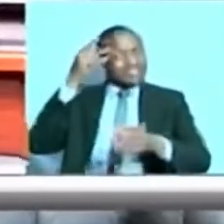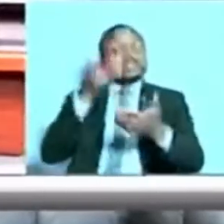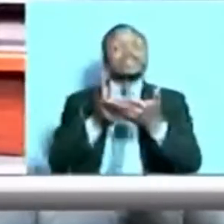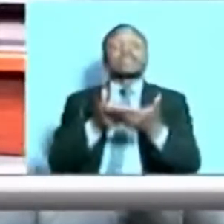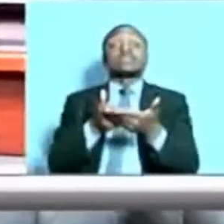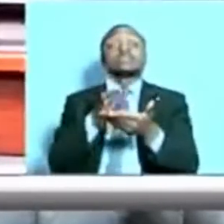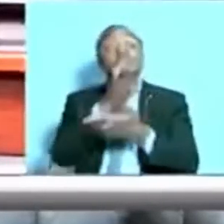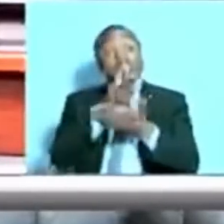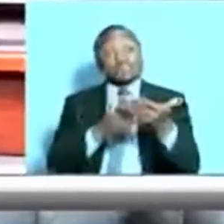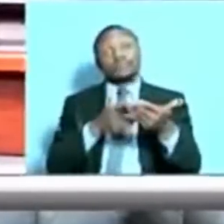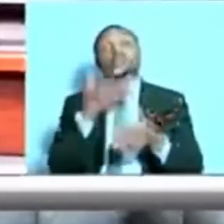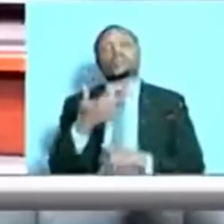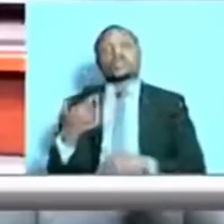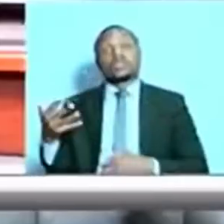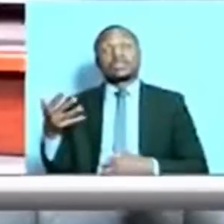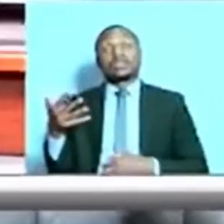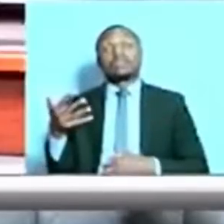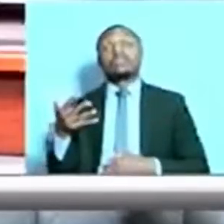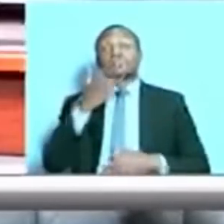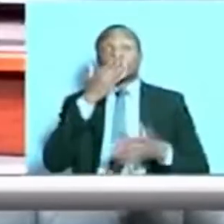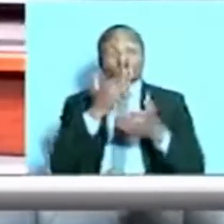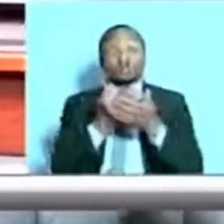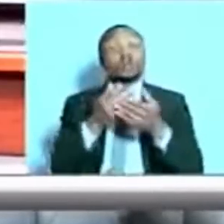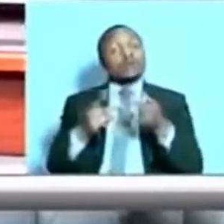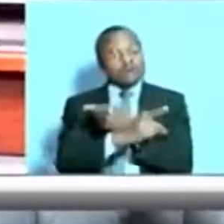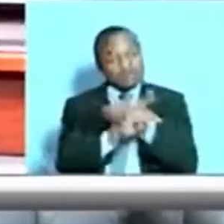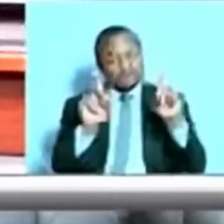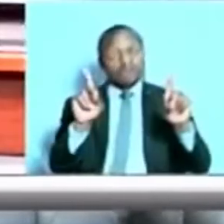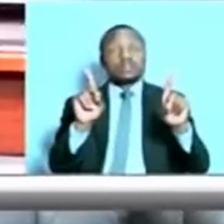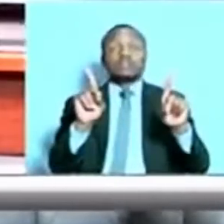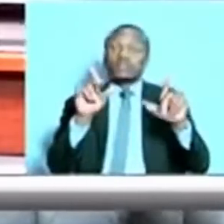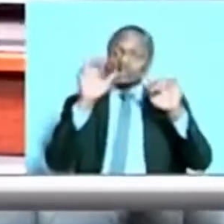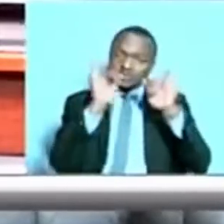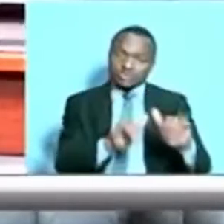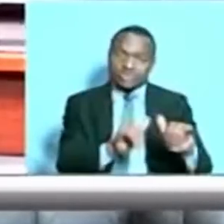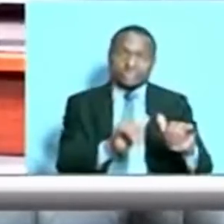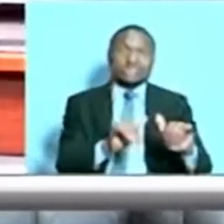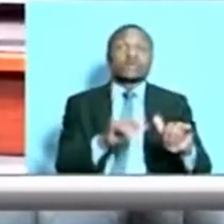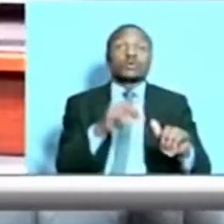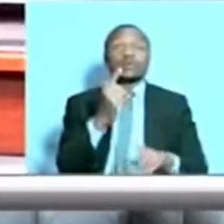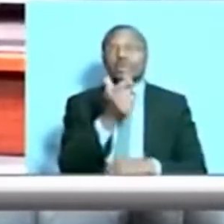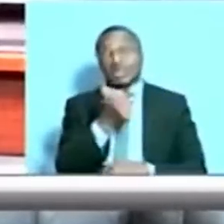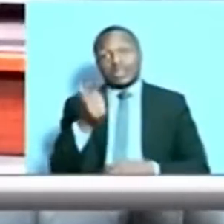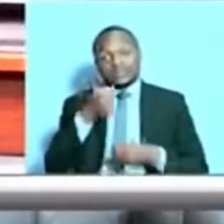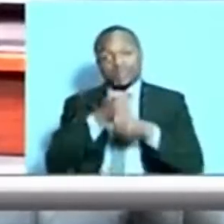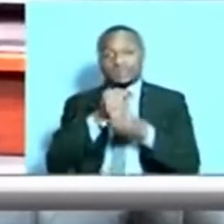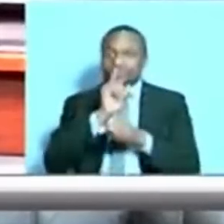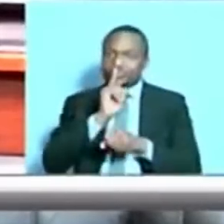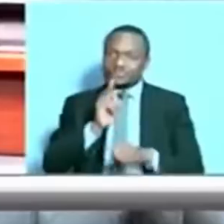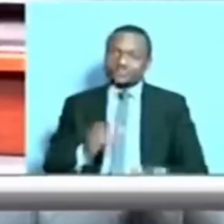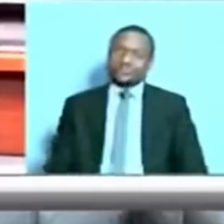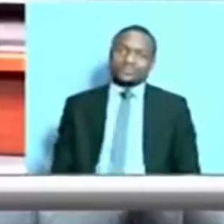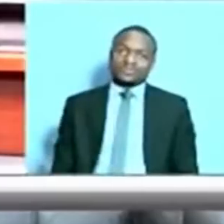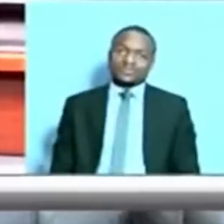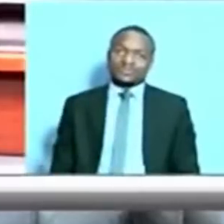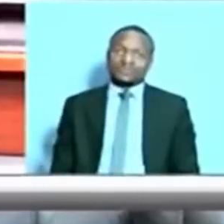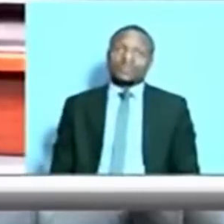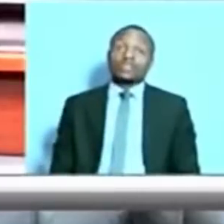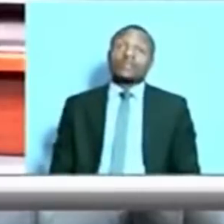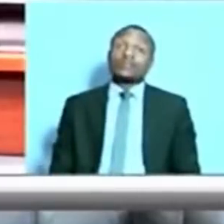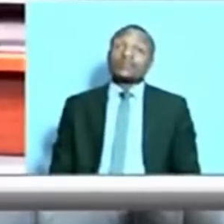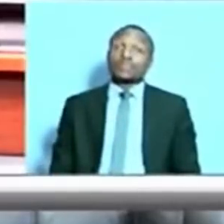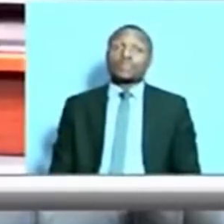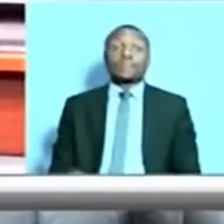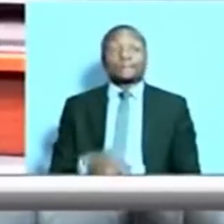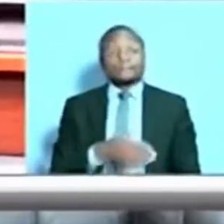of the tenets, Madam Speaker, of good democracy, is to coexist with one another and ensure that we